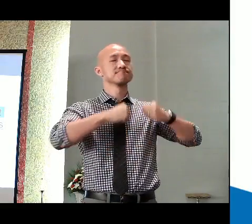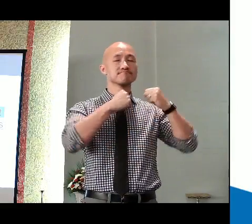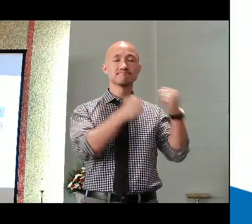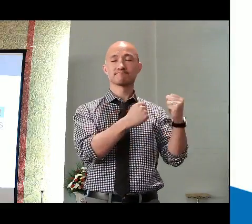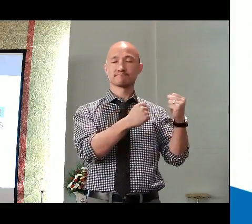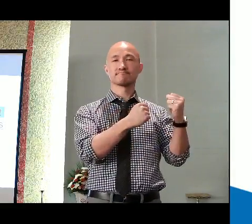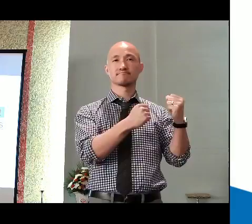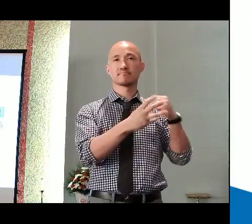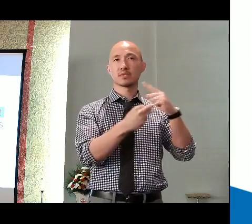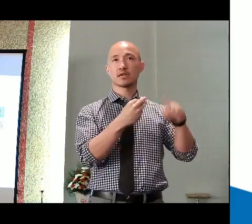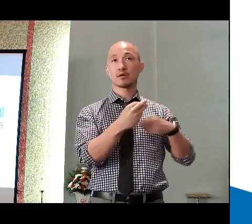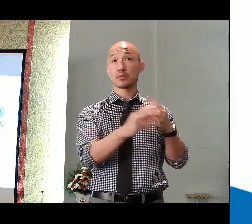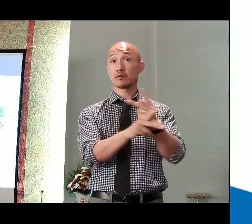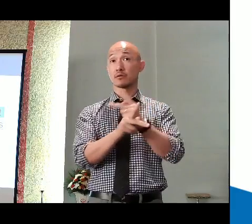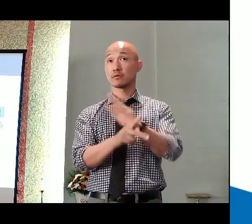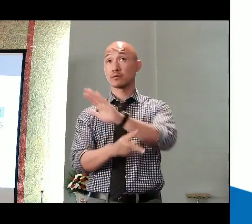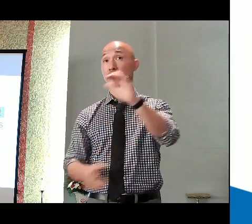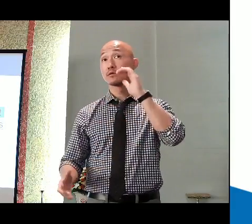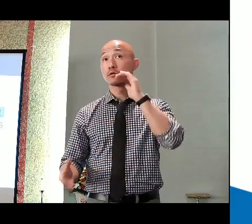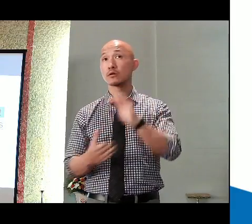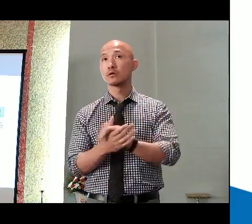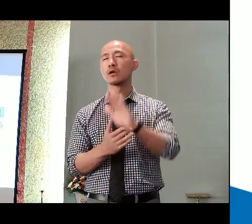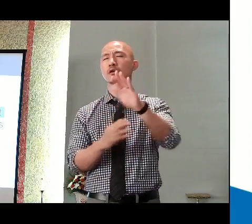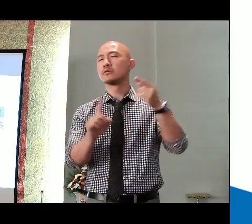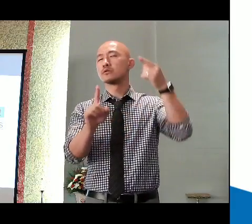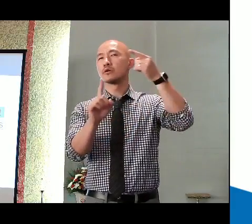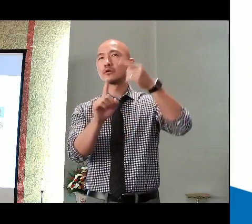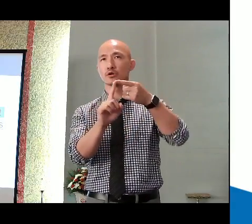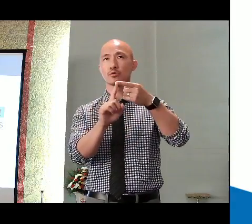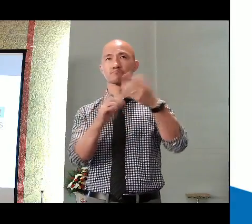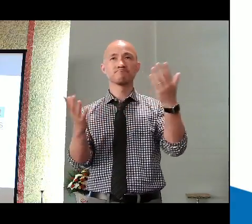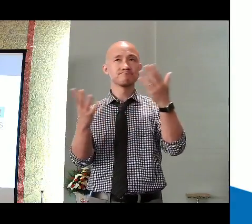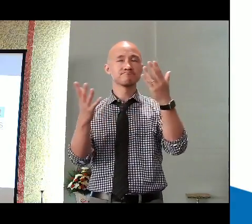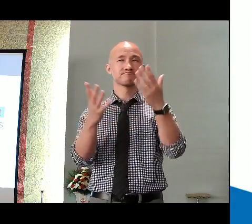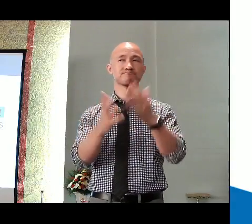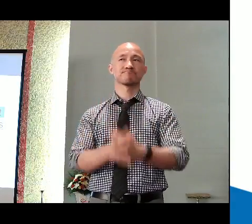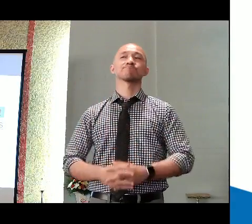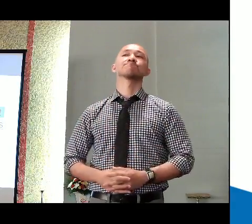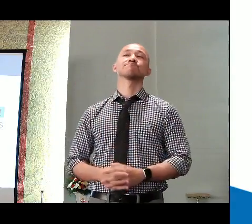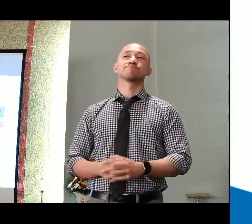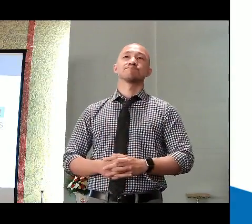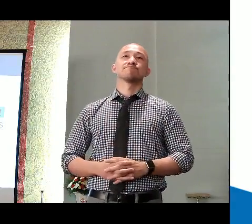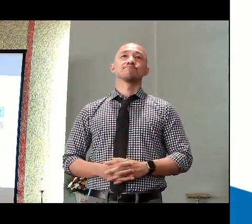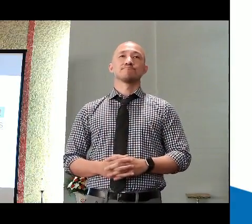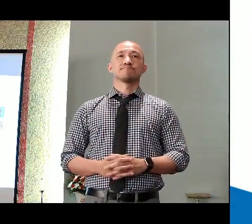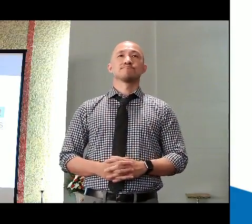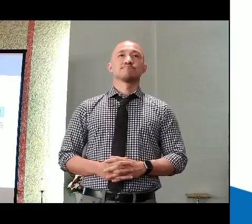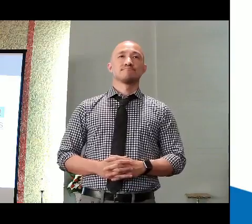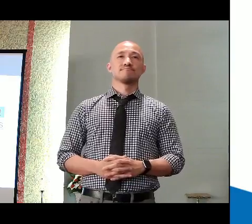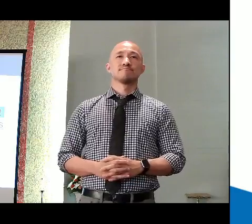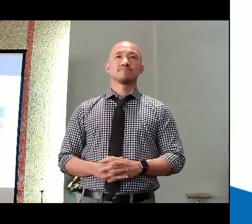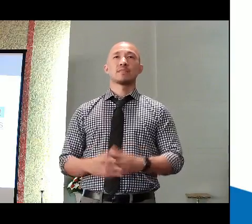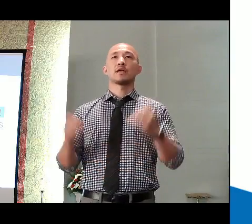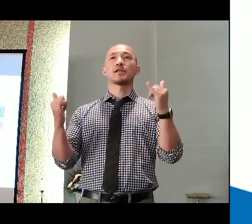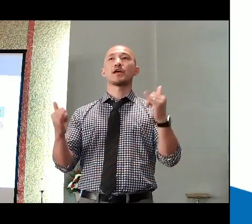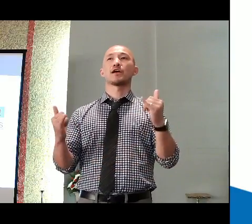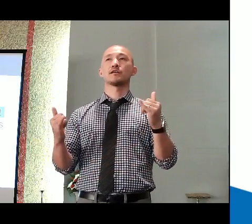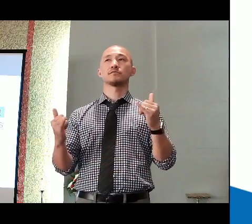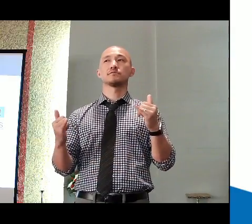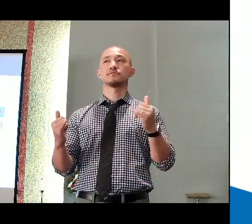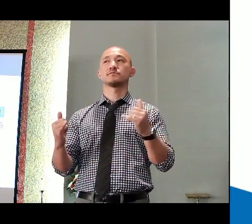What is your mission for your family? And here's the challenge for you guys